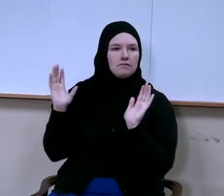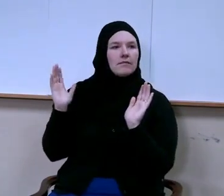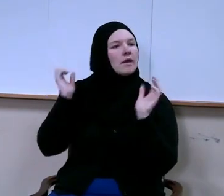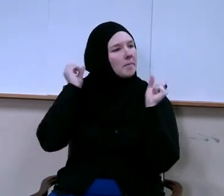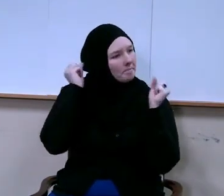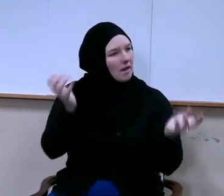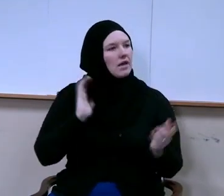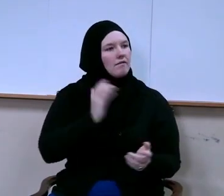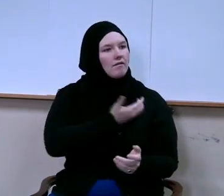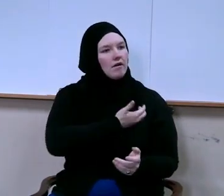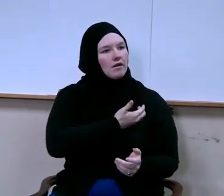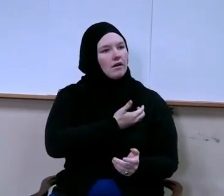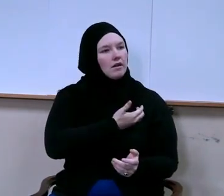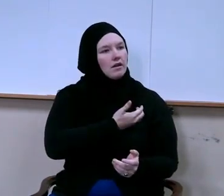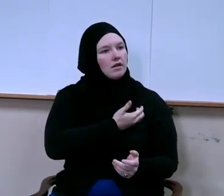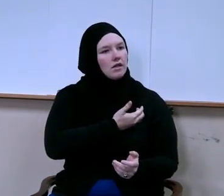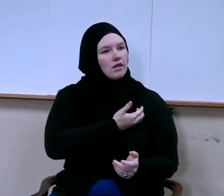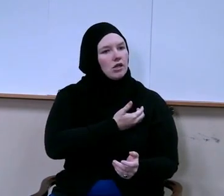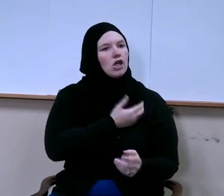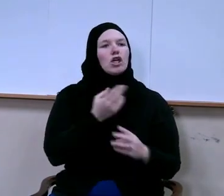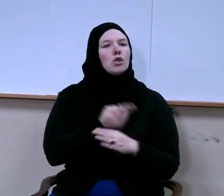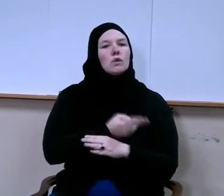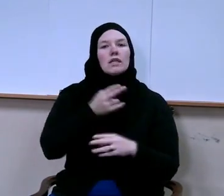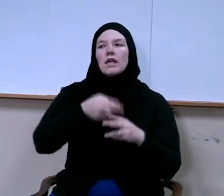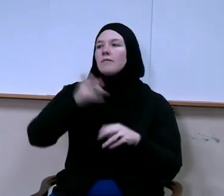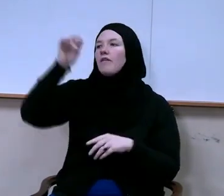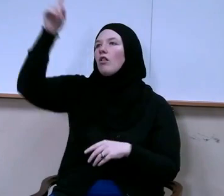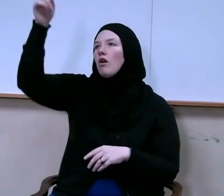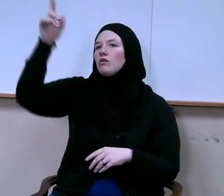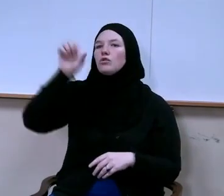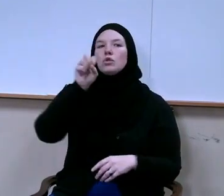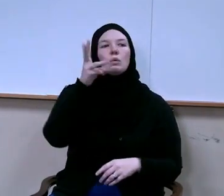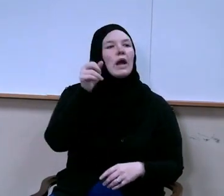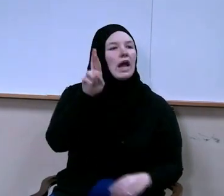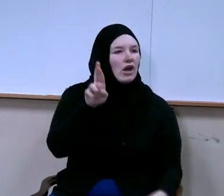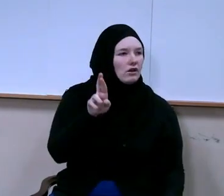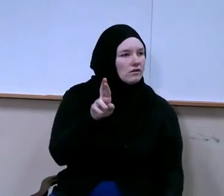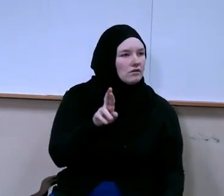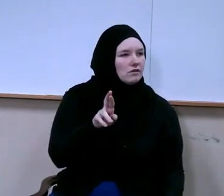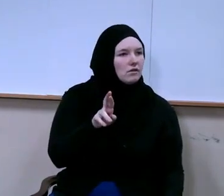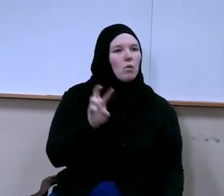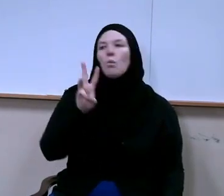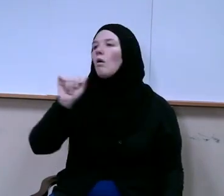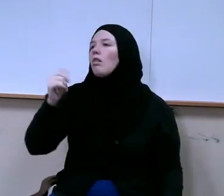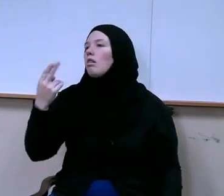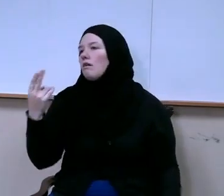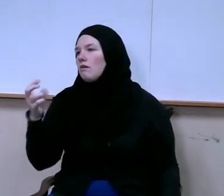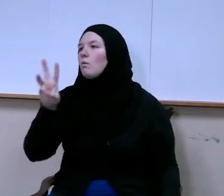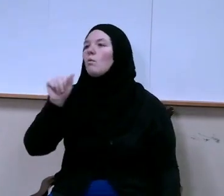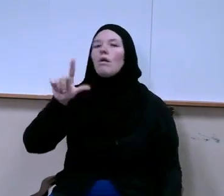Many of us use the name of Allah to swear right and left. Allah subhanahu wa ta'ala says,